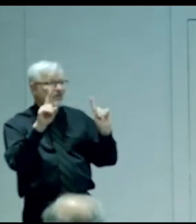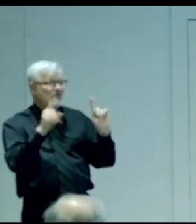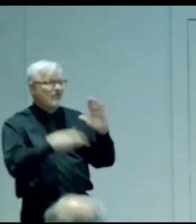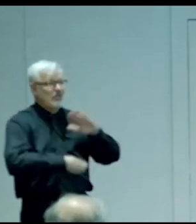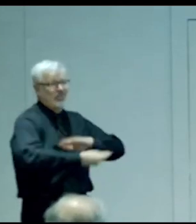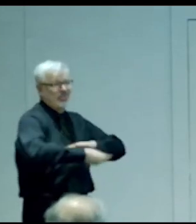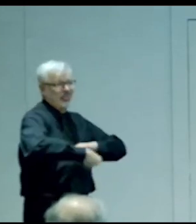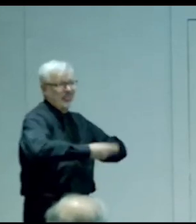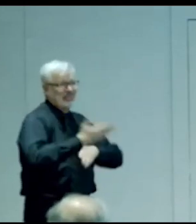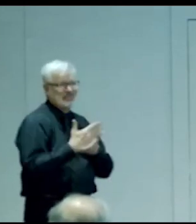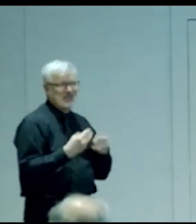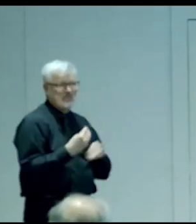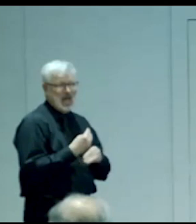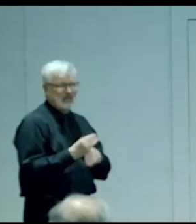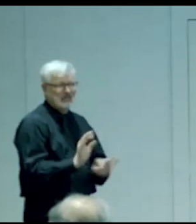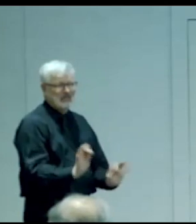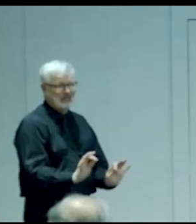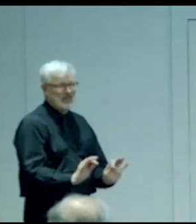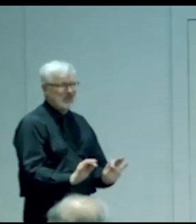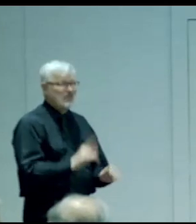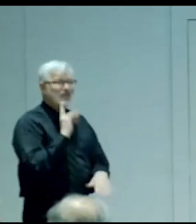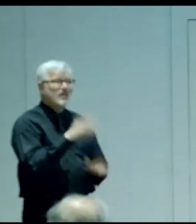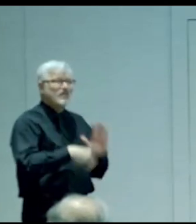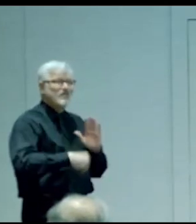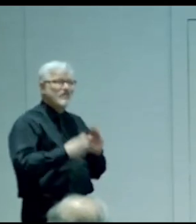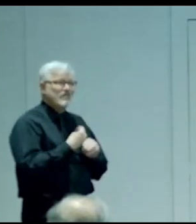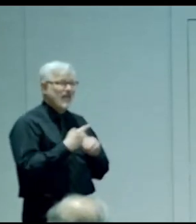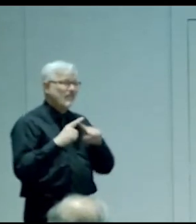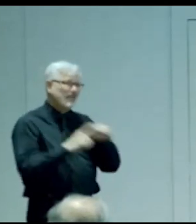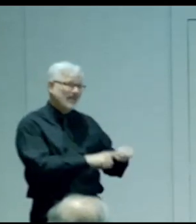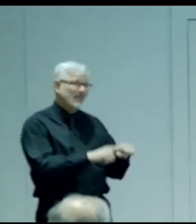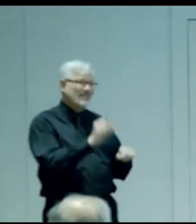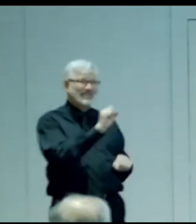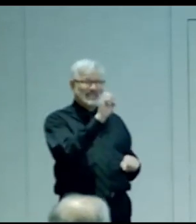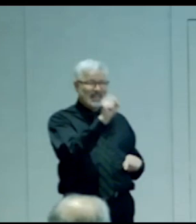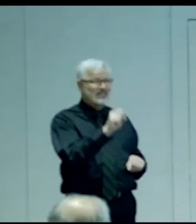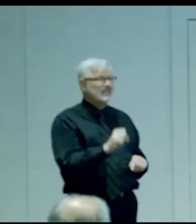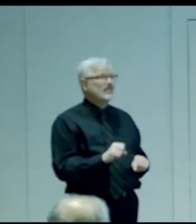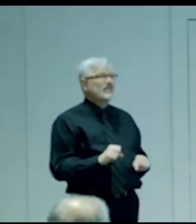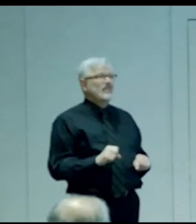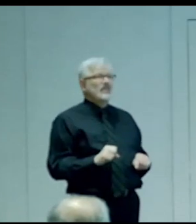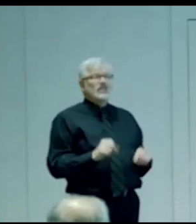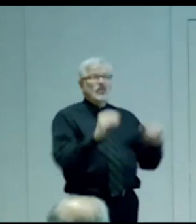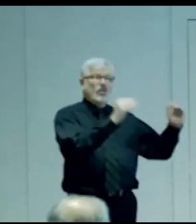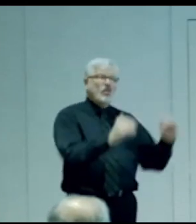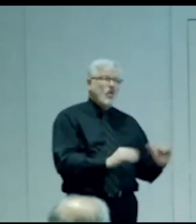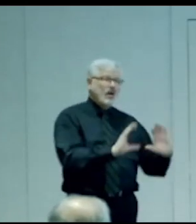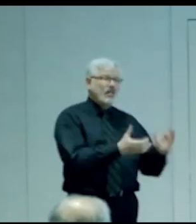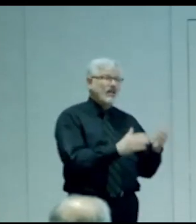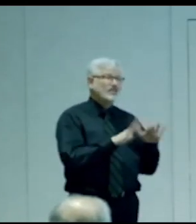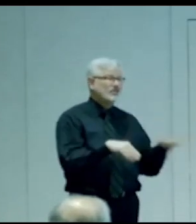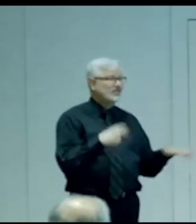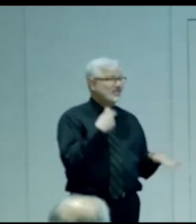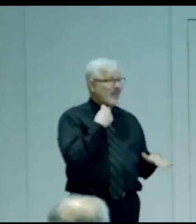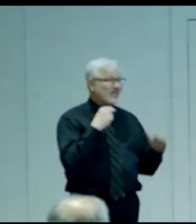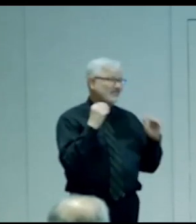math, but the math they get is dependent upon their SES. So the lower class children get stuck